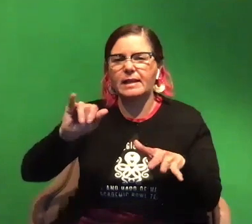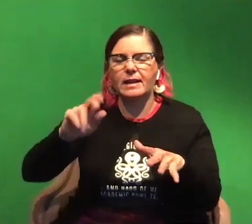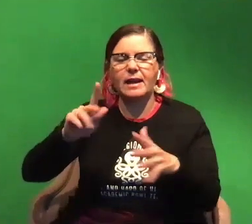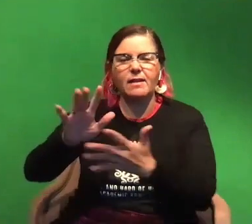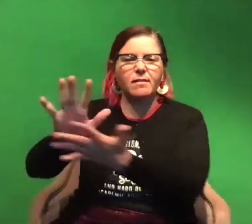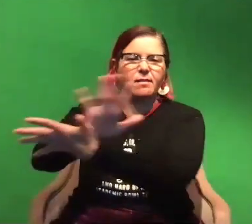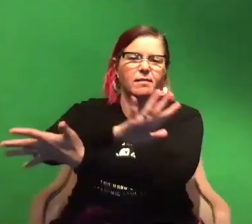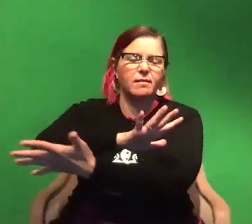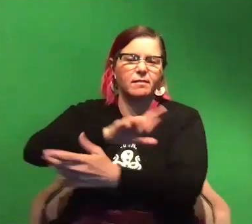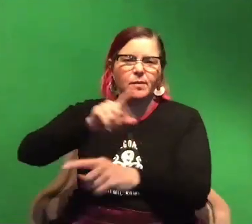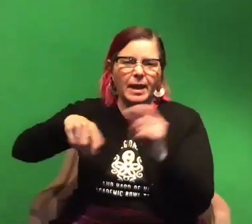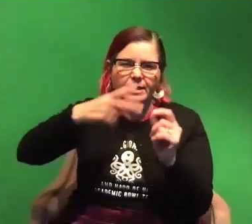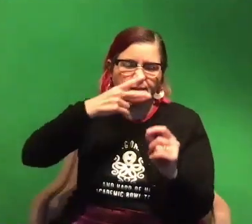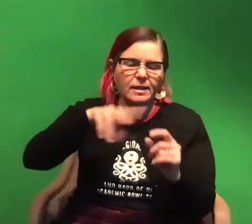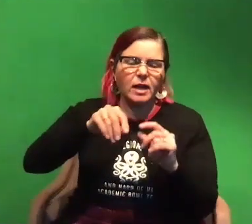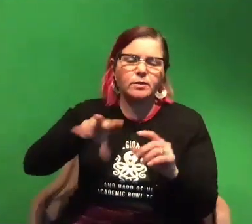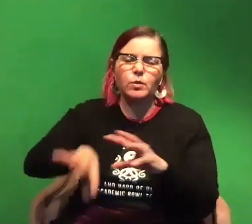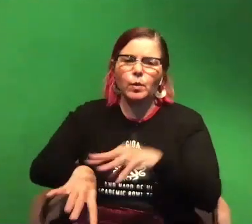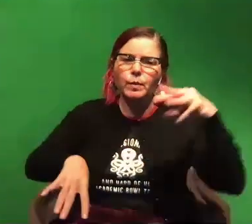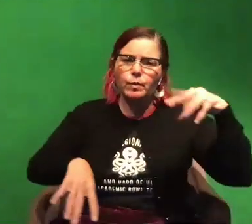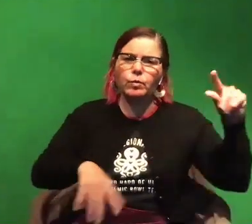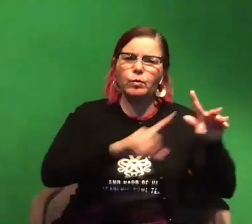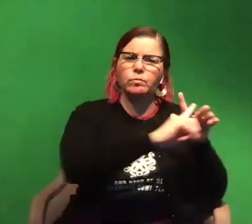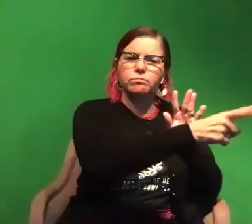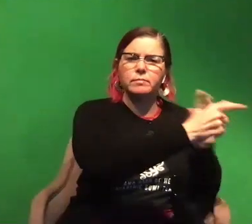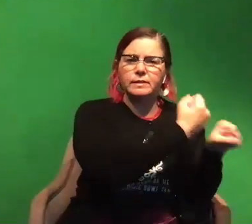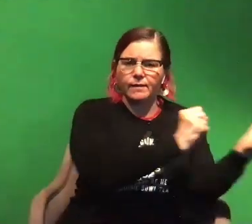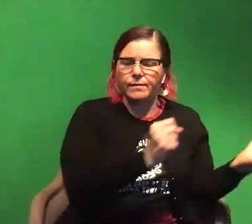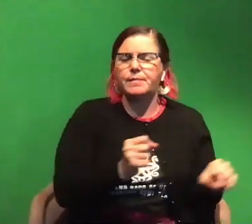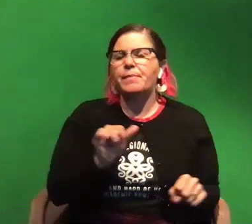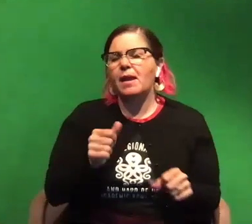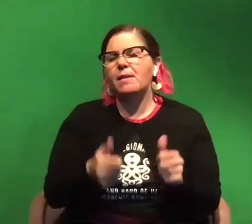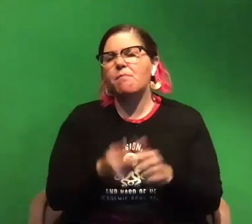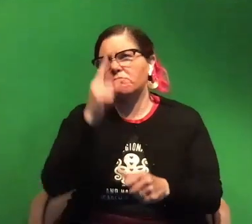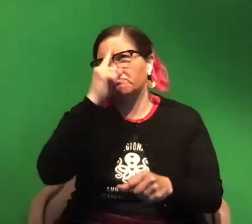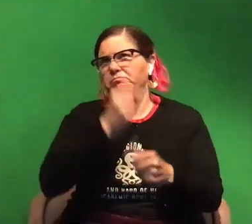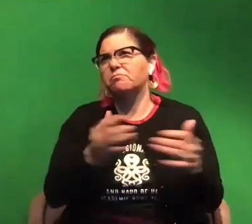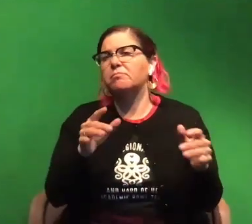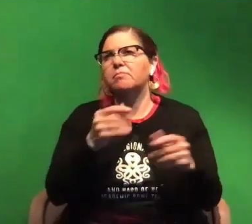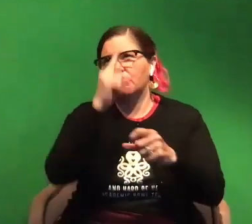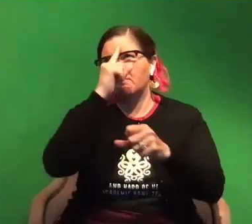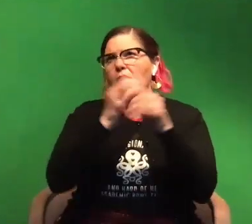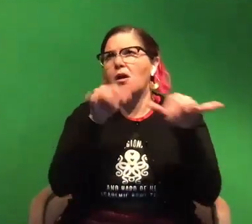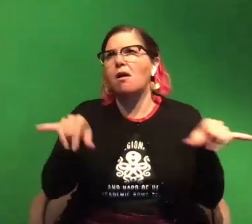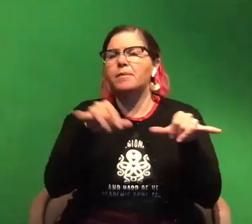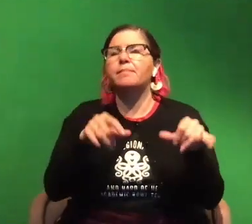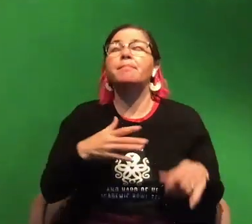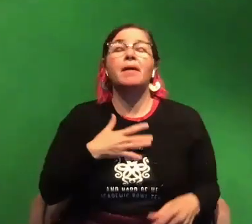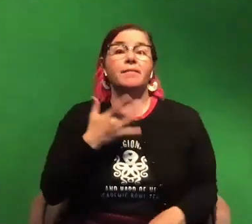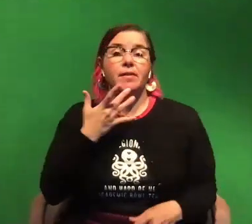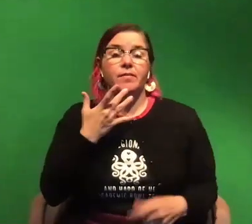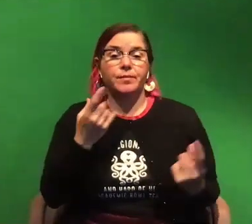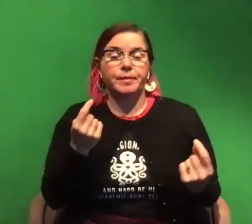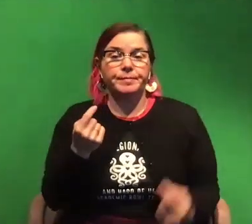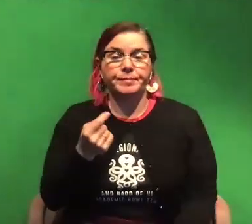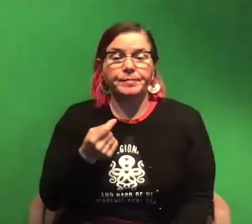concealing the octopus. It can jettison away to safety. So I think that's the most common, but to me, one of my more favorite ones